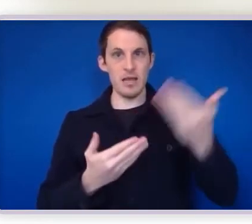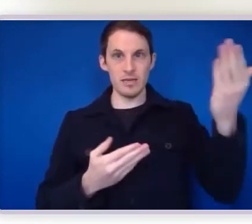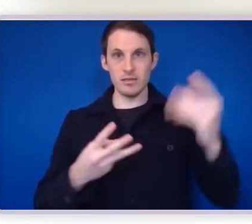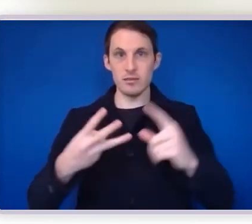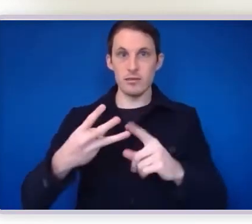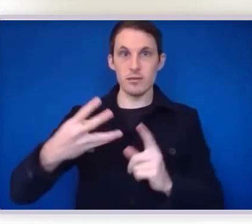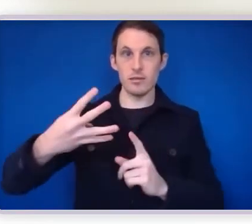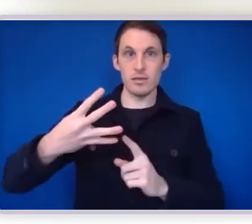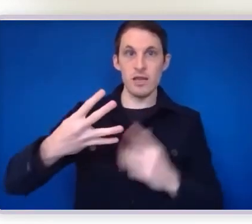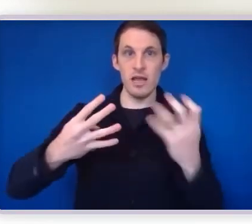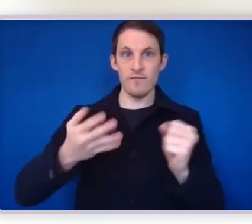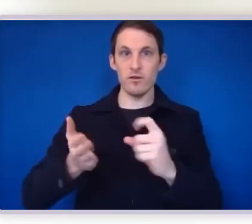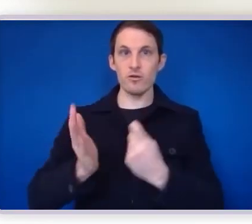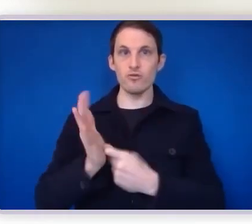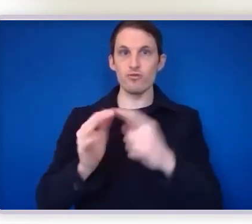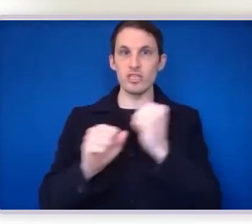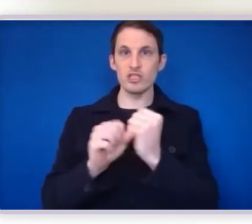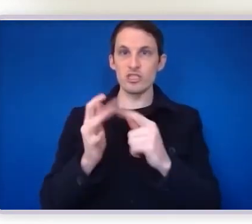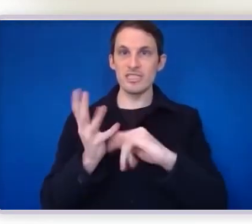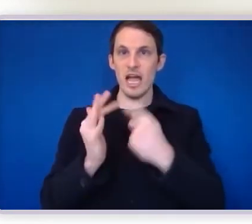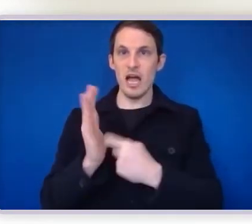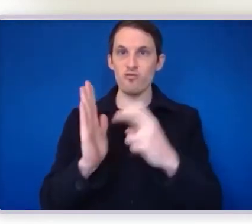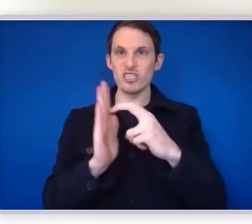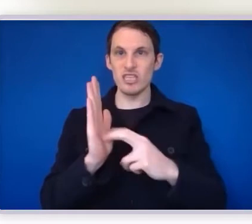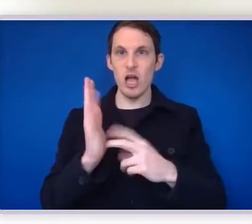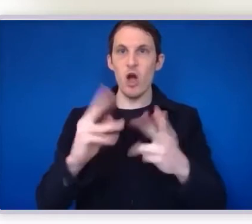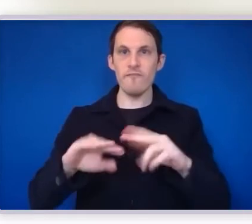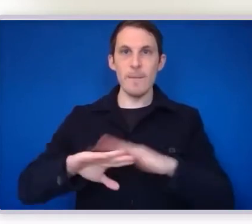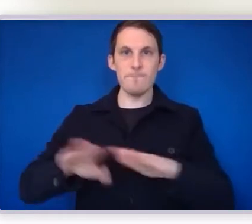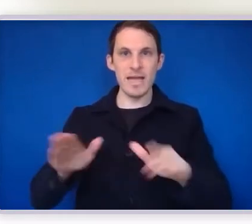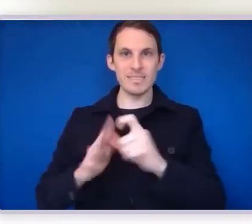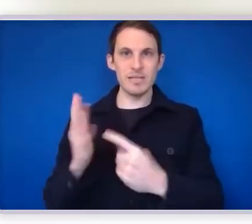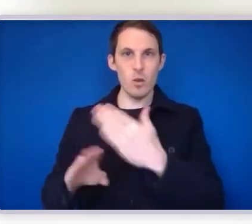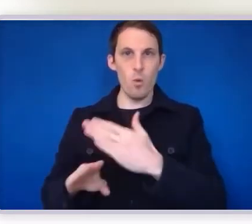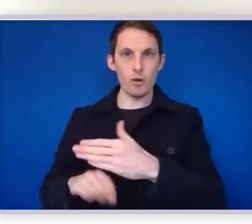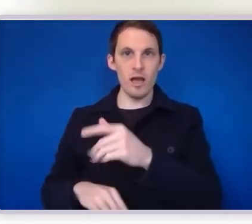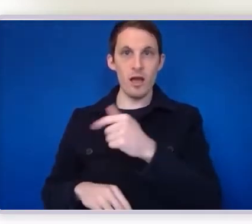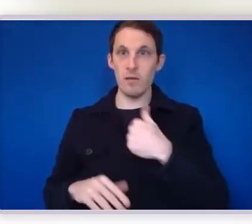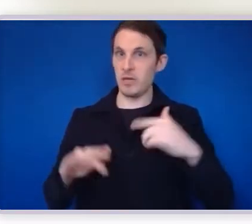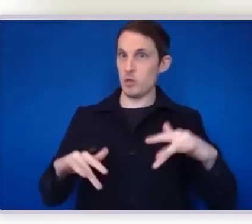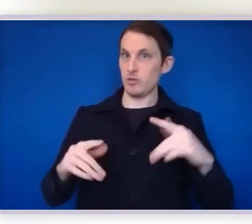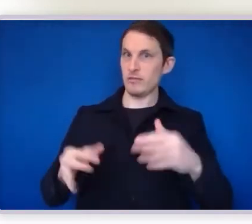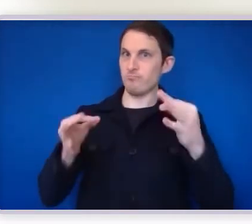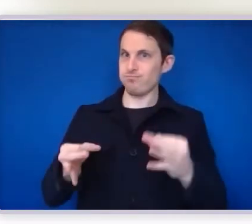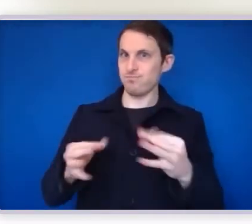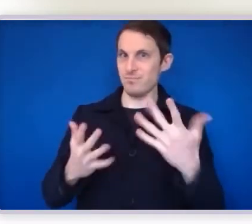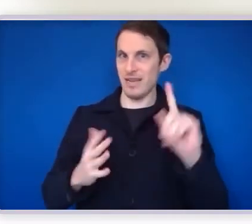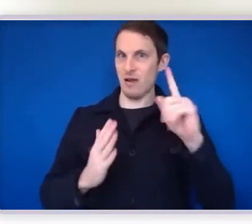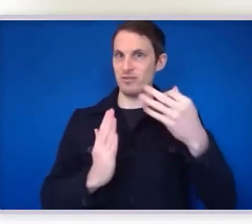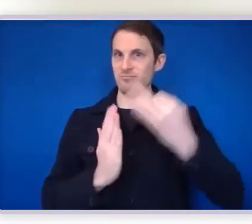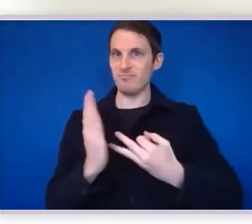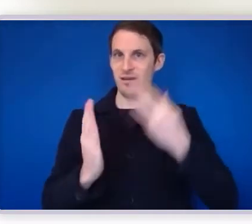disability workers. I haven't banned anybody as yet, so that register is currently empty.